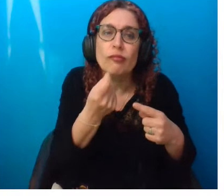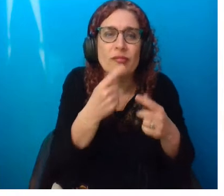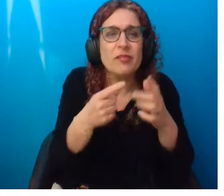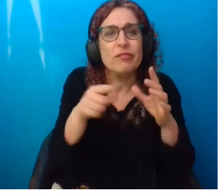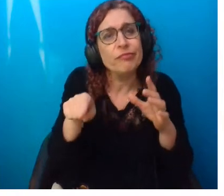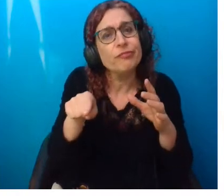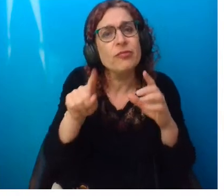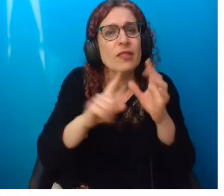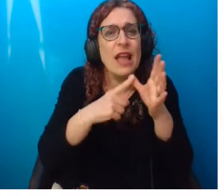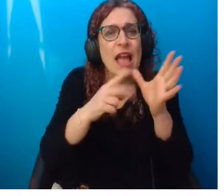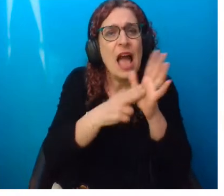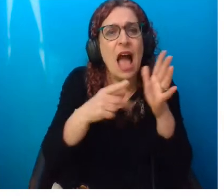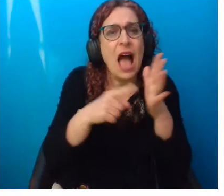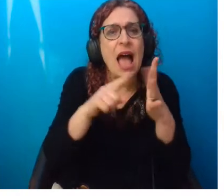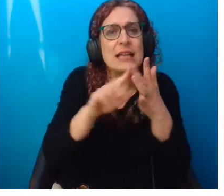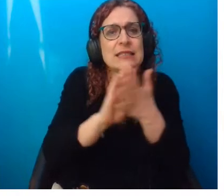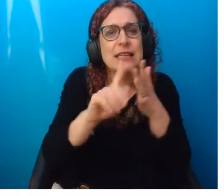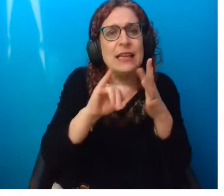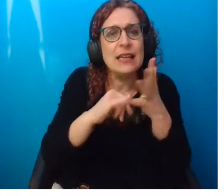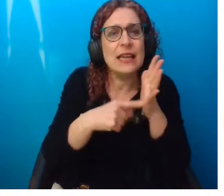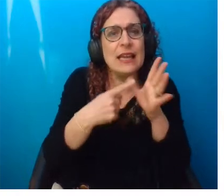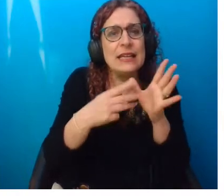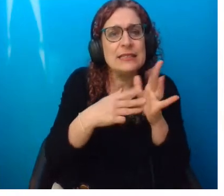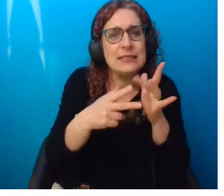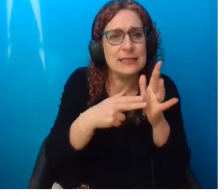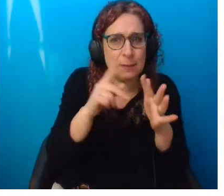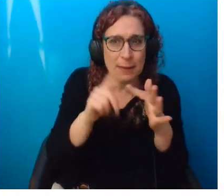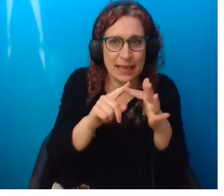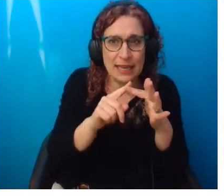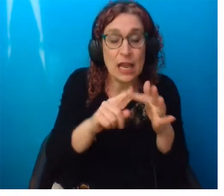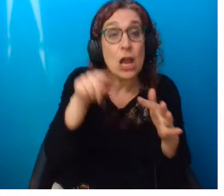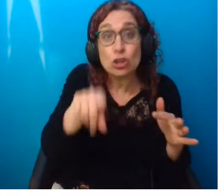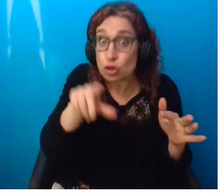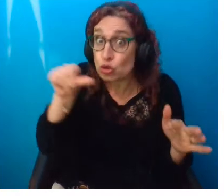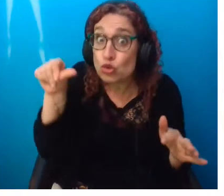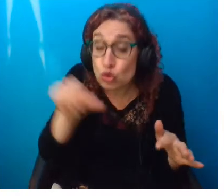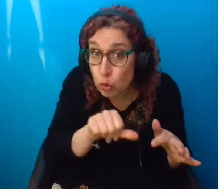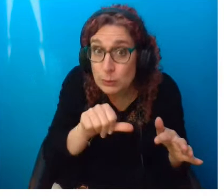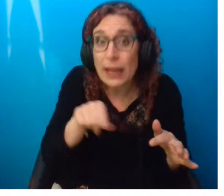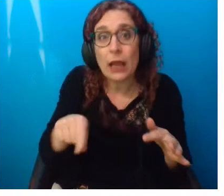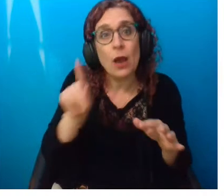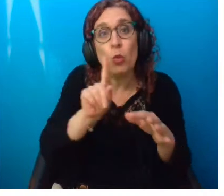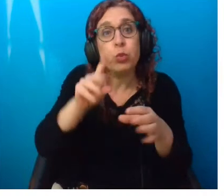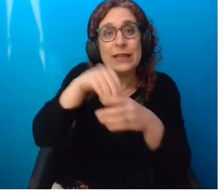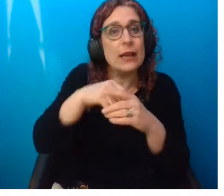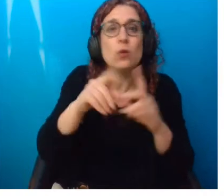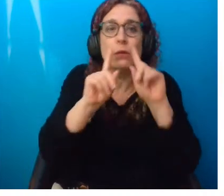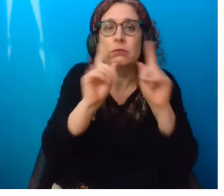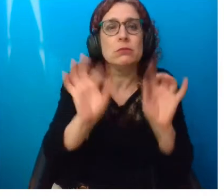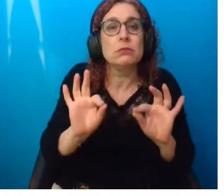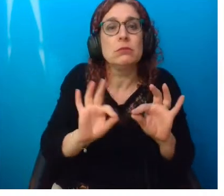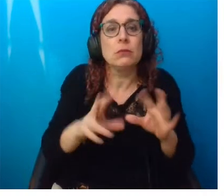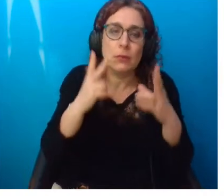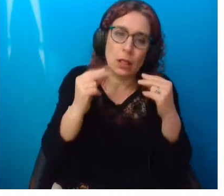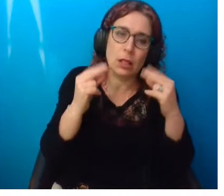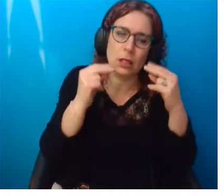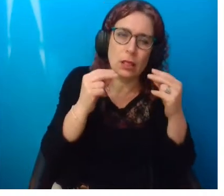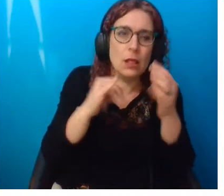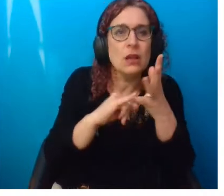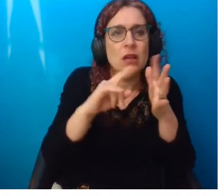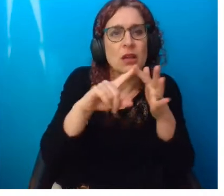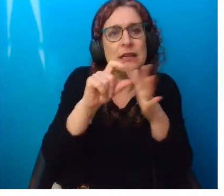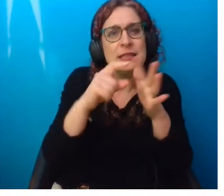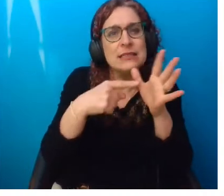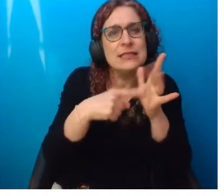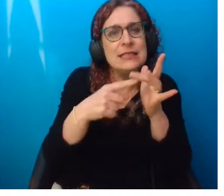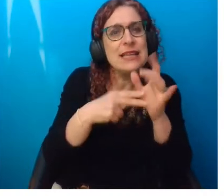antihistamines. These should be non-sedating antihistamines rather than